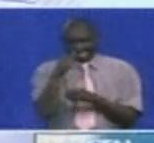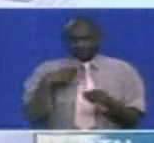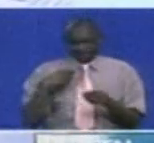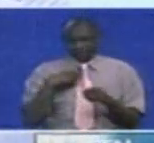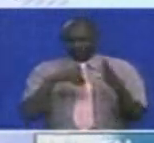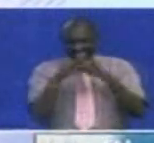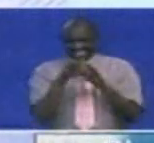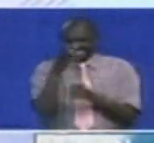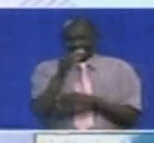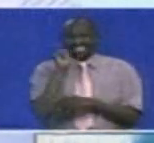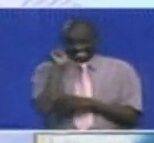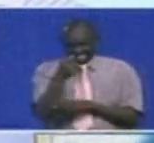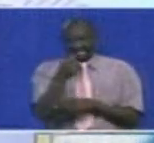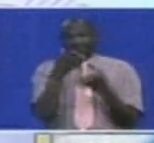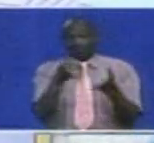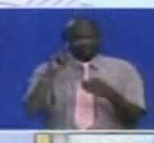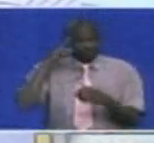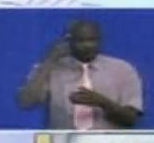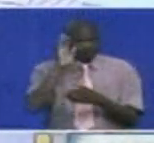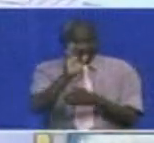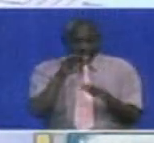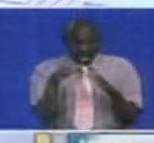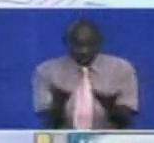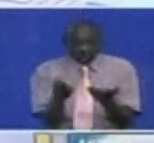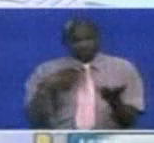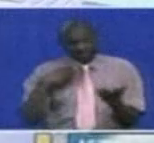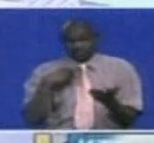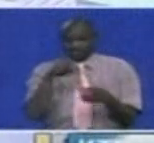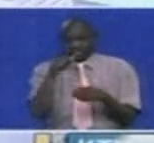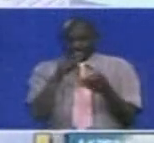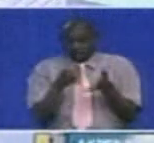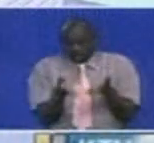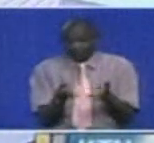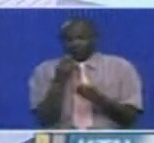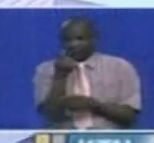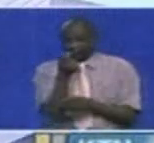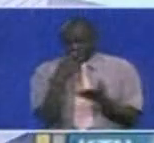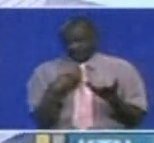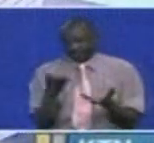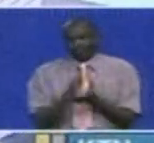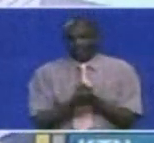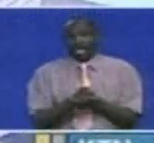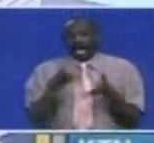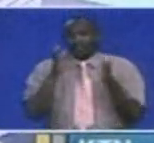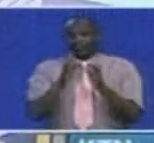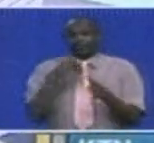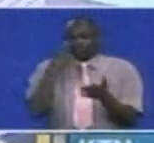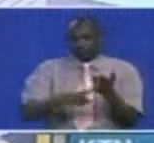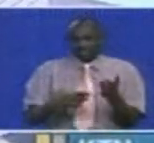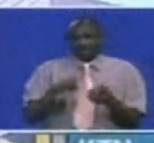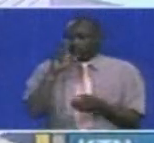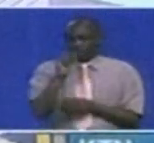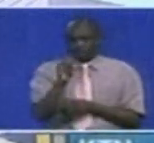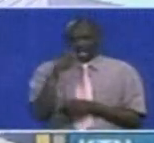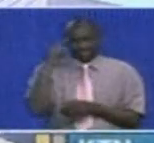created in the country. What are your thoughts? Let's sample some of them on Twitter. And absolutely. On our SMS line. There's one here from Muruga and Jerry, and he says, no,